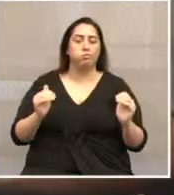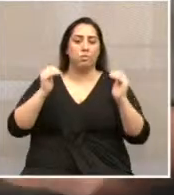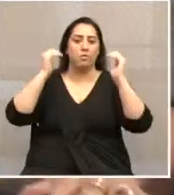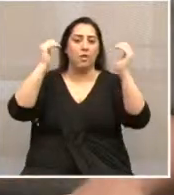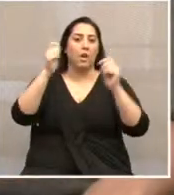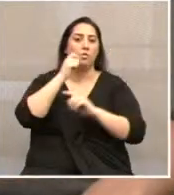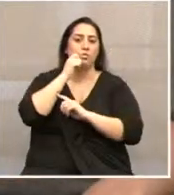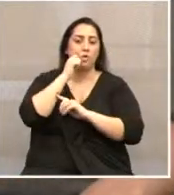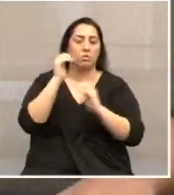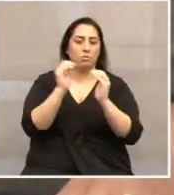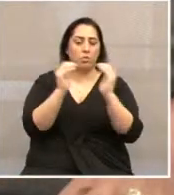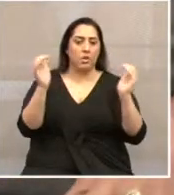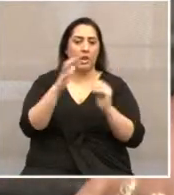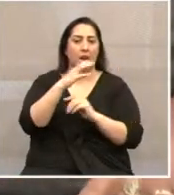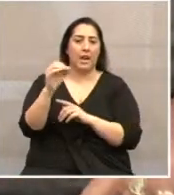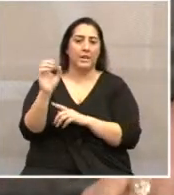equity.